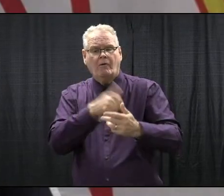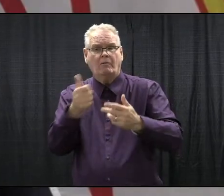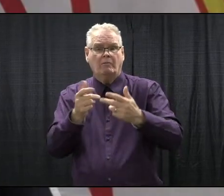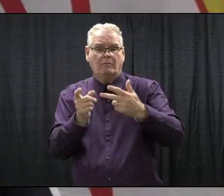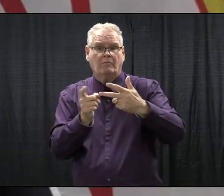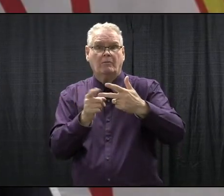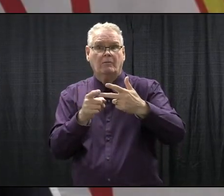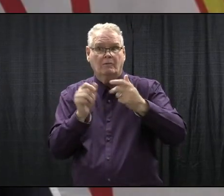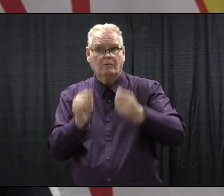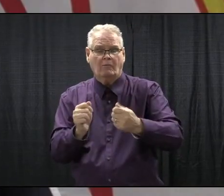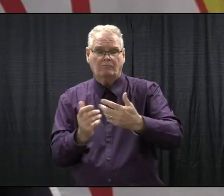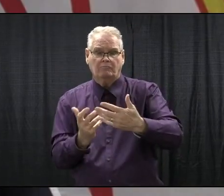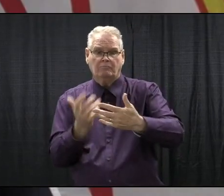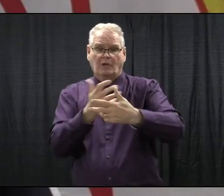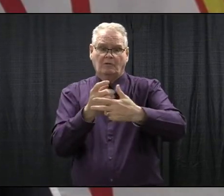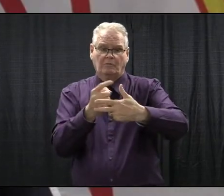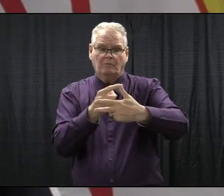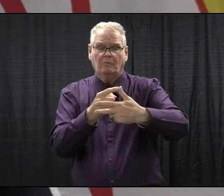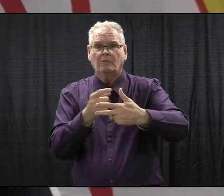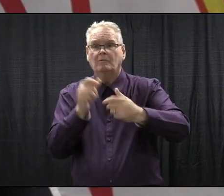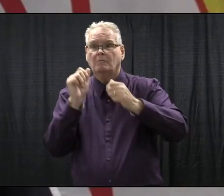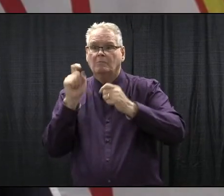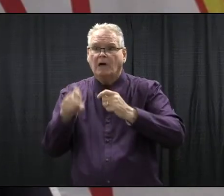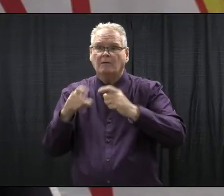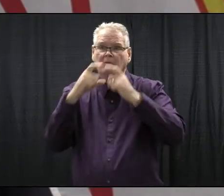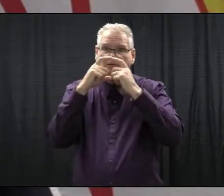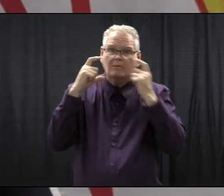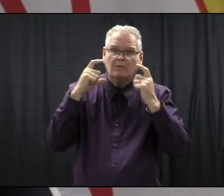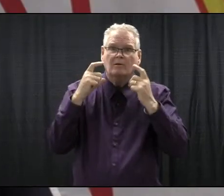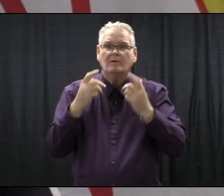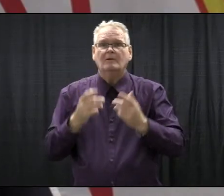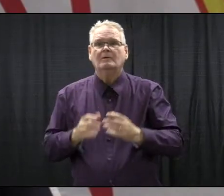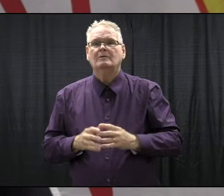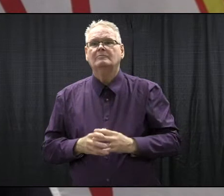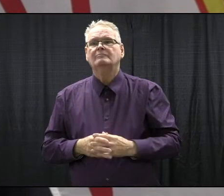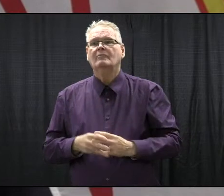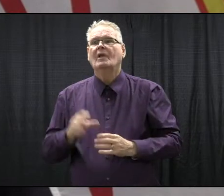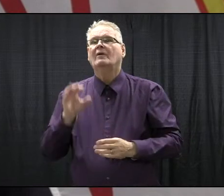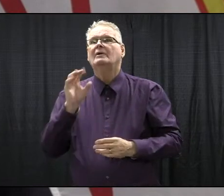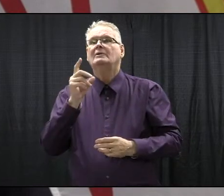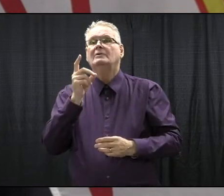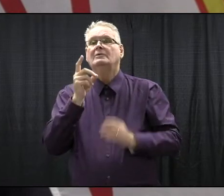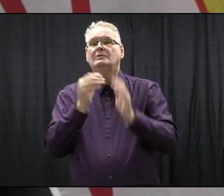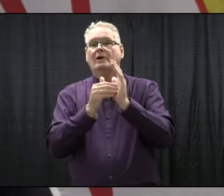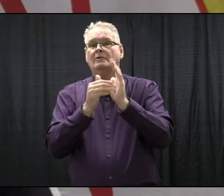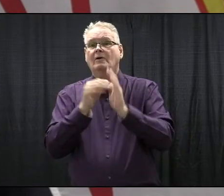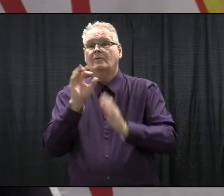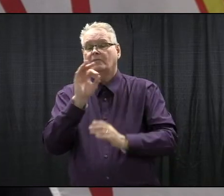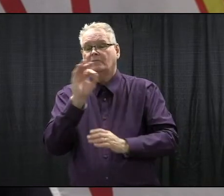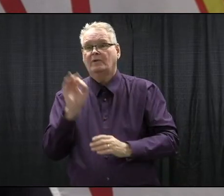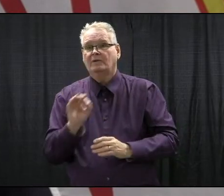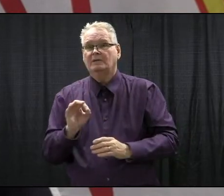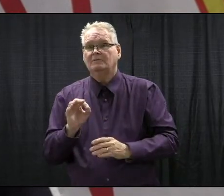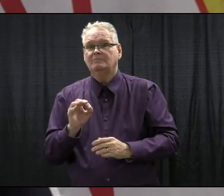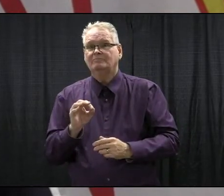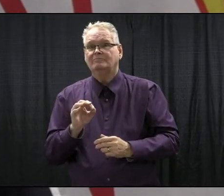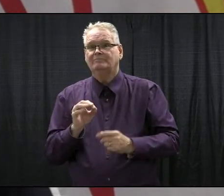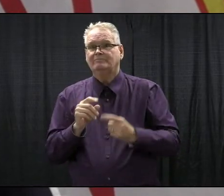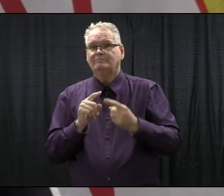were some cruise lines that were accepting mixed vaccines, but certainly I'd have to follow up about that.